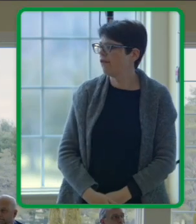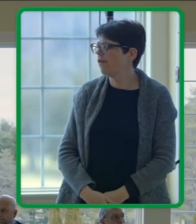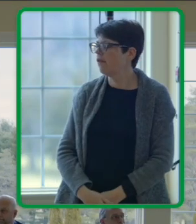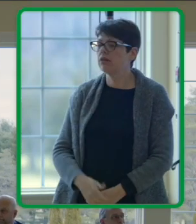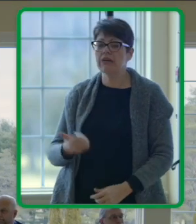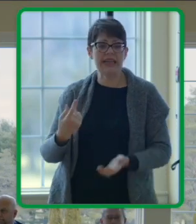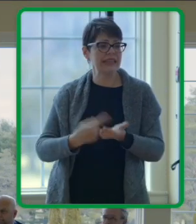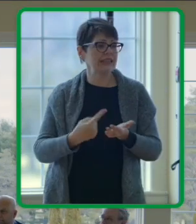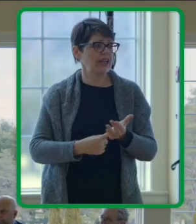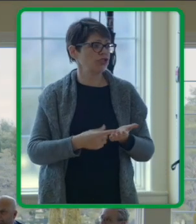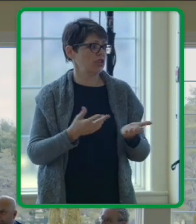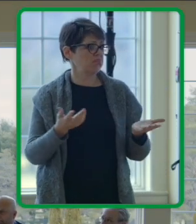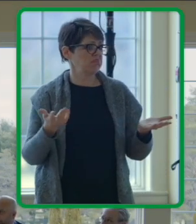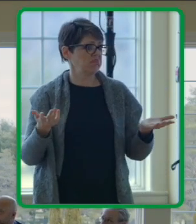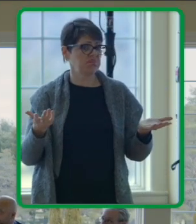Any discussion?